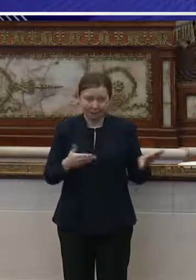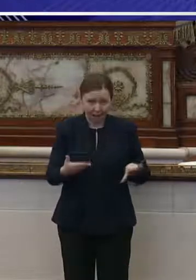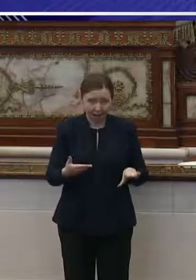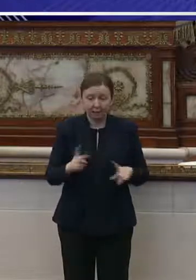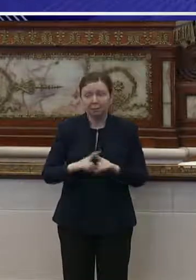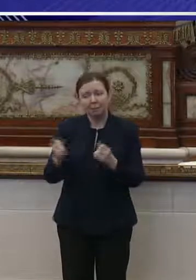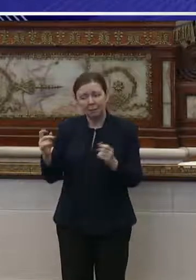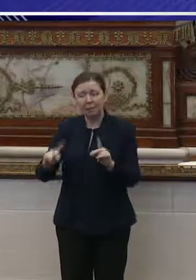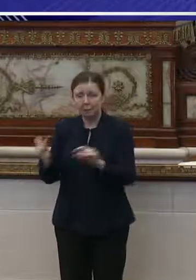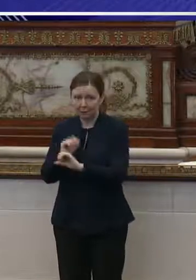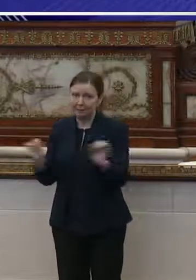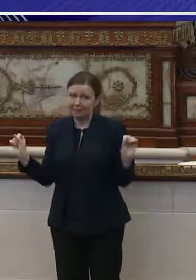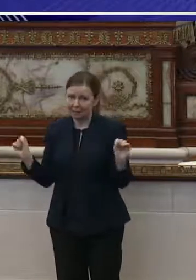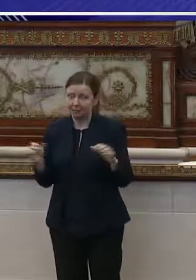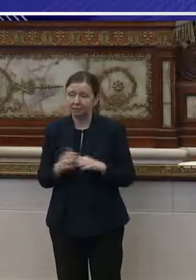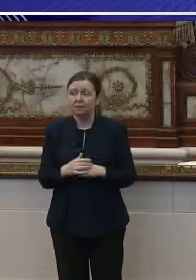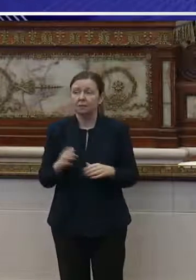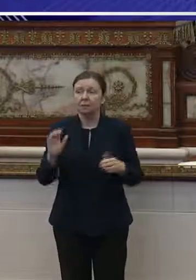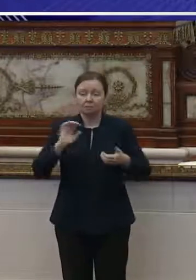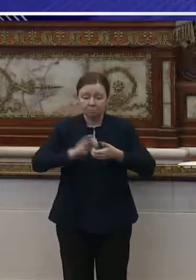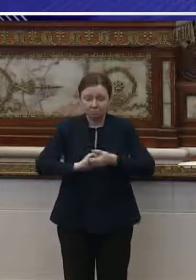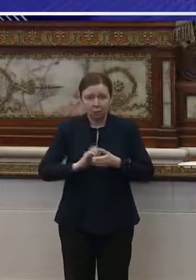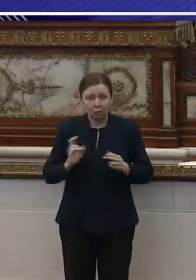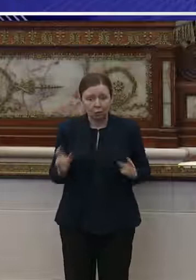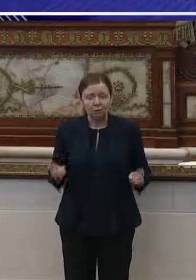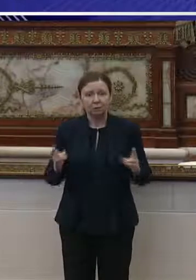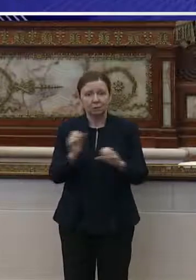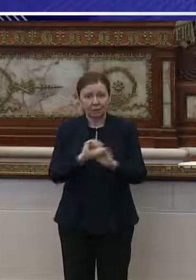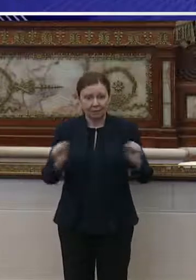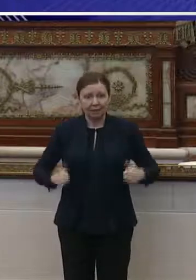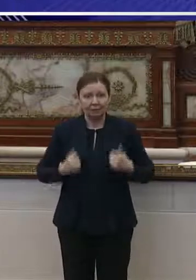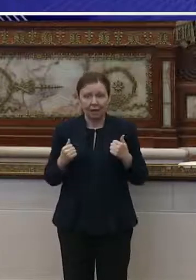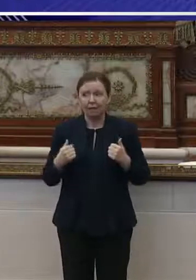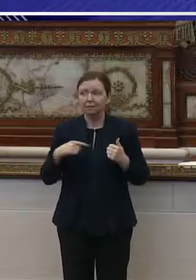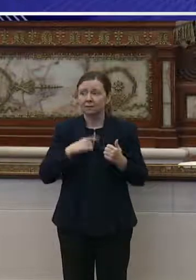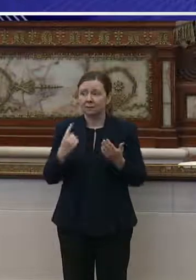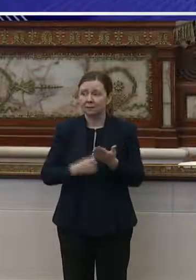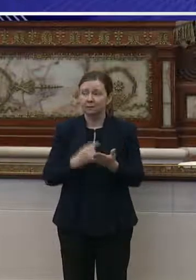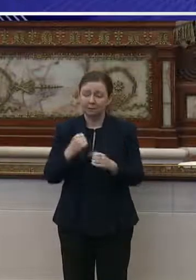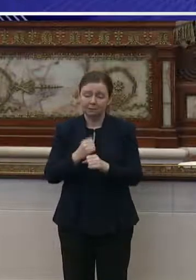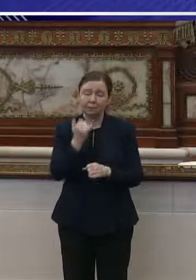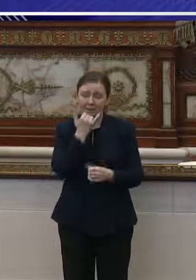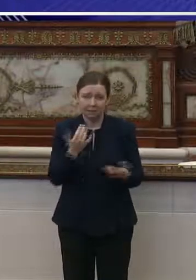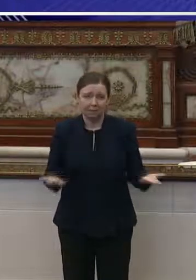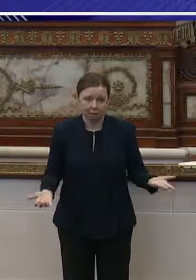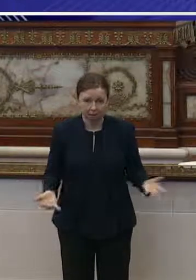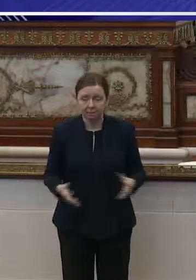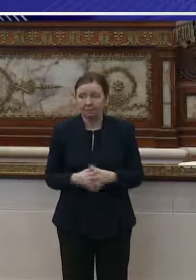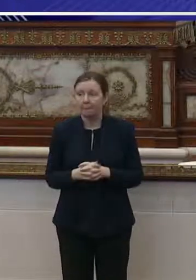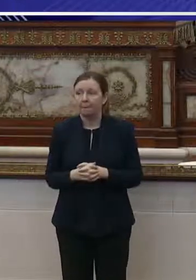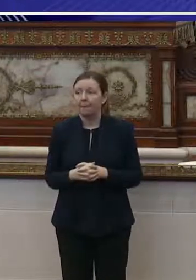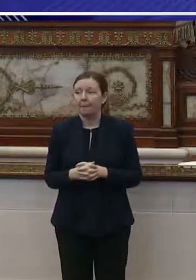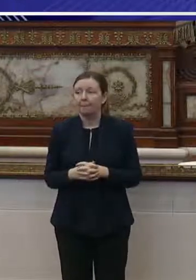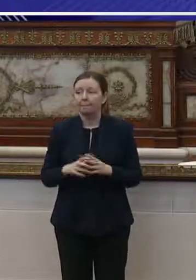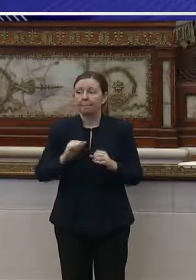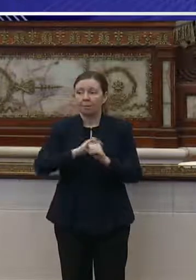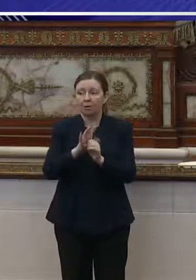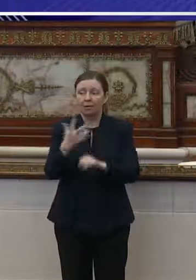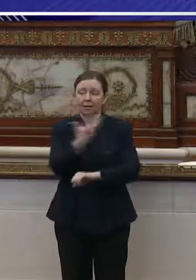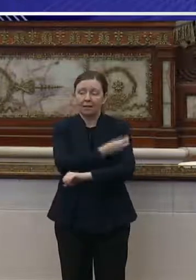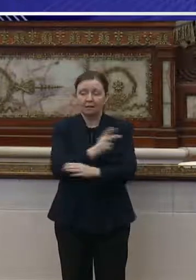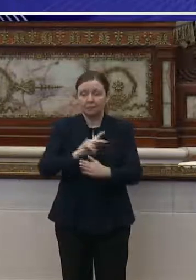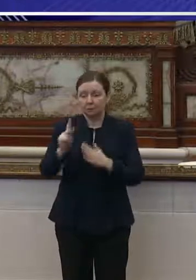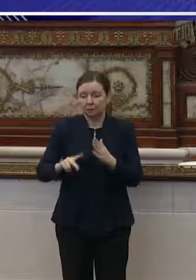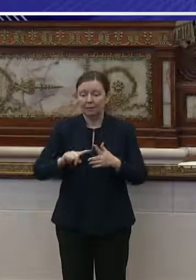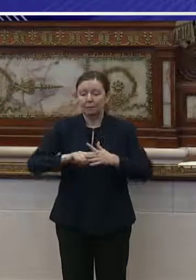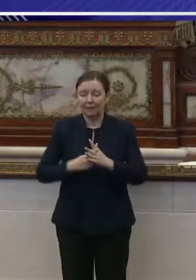many lives. And working with a sense of urgency to save lives, we have sometimes made mistakes. The COVID vaccination program began